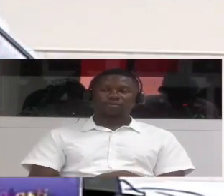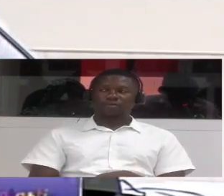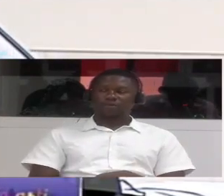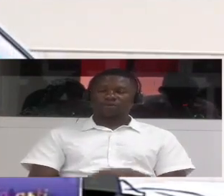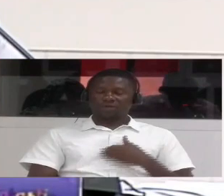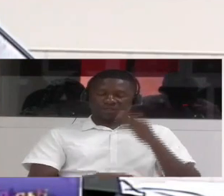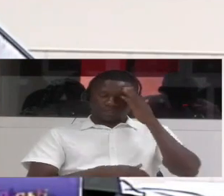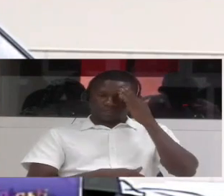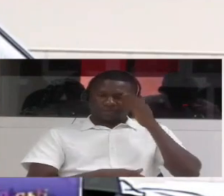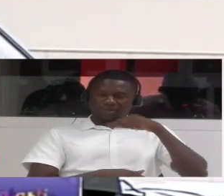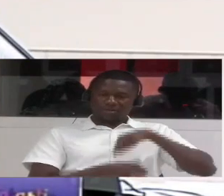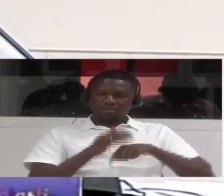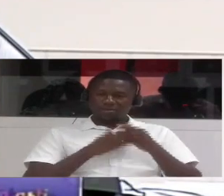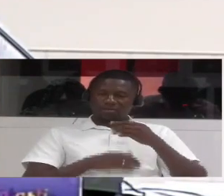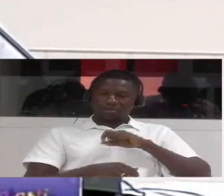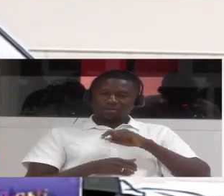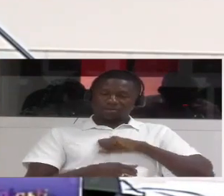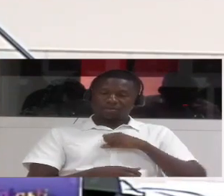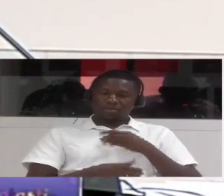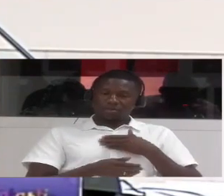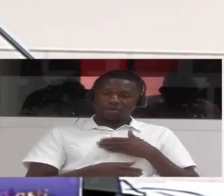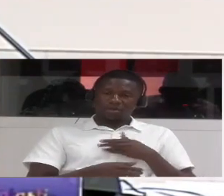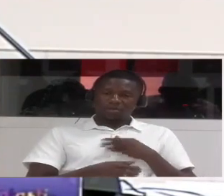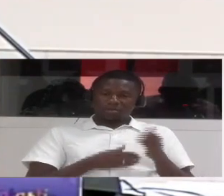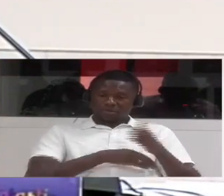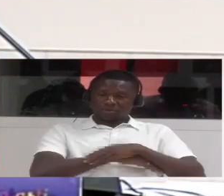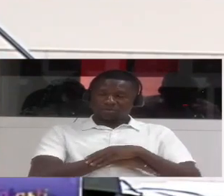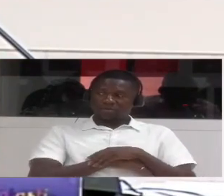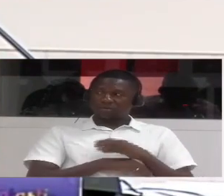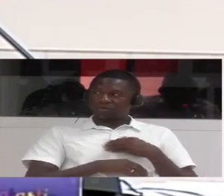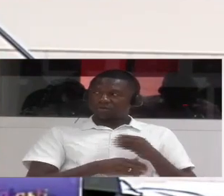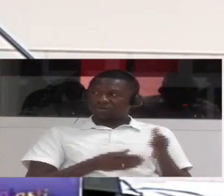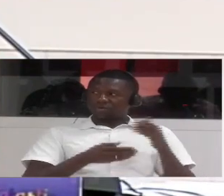I think in my closing, I might want to come from